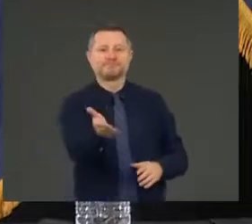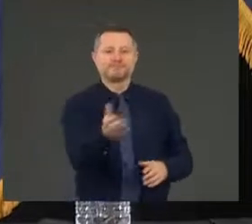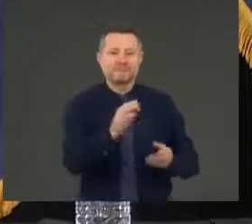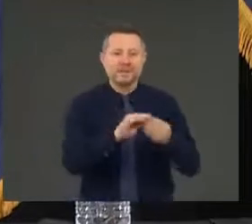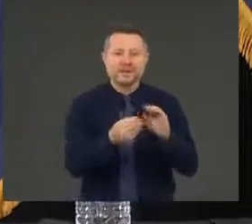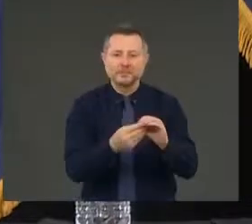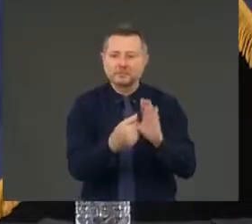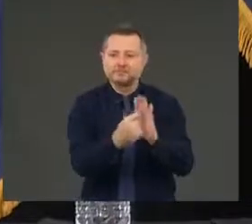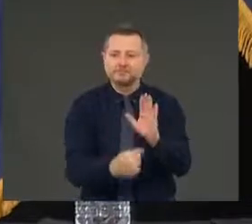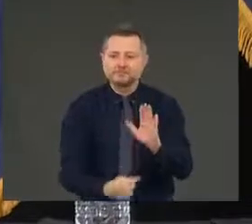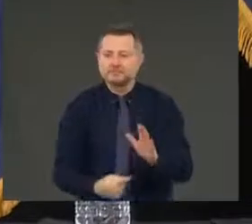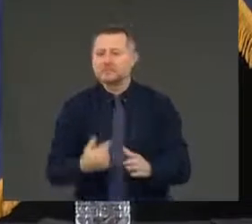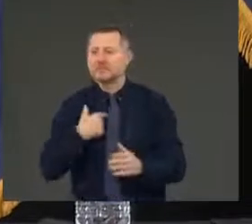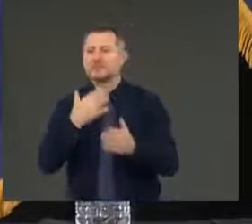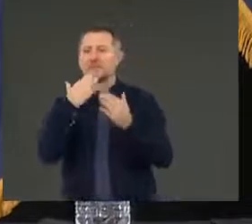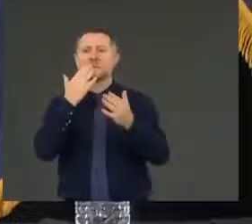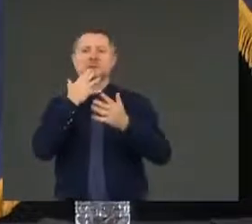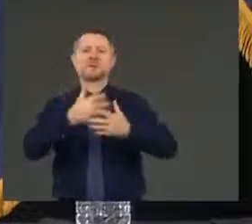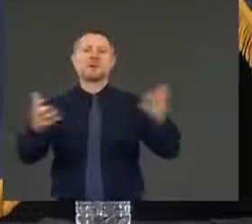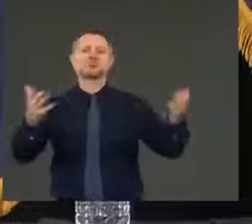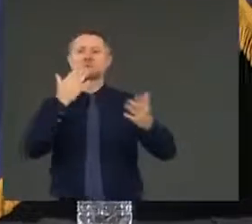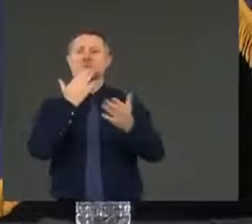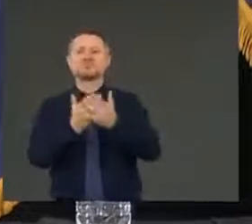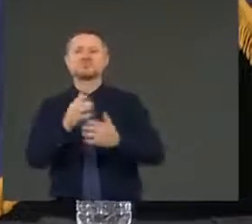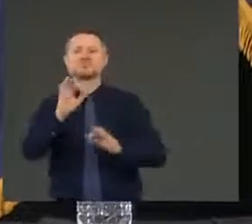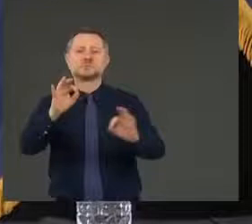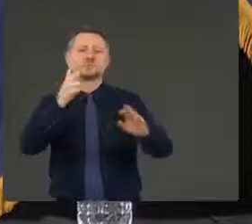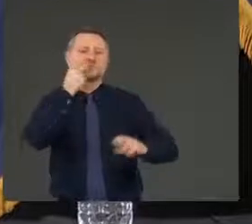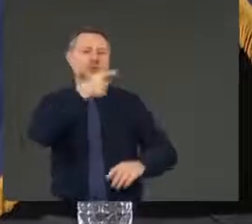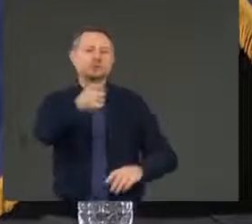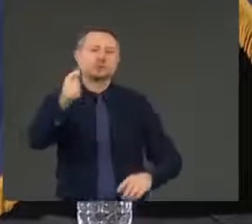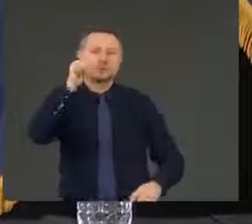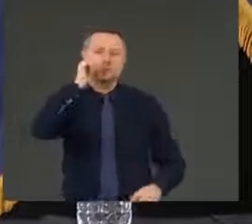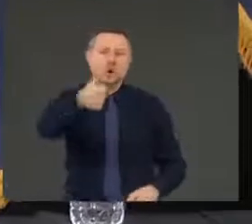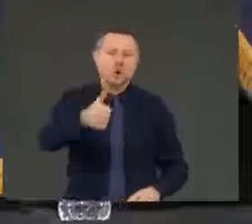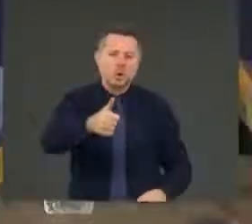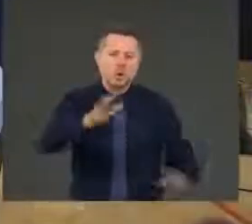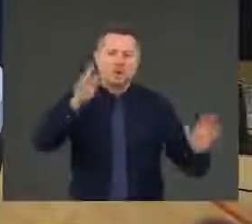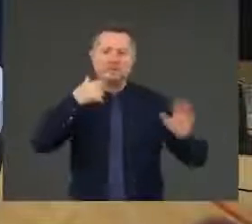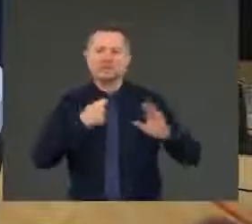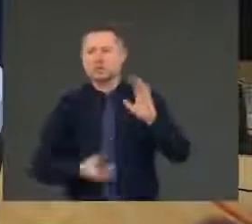forthwith. Thank you very much. Have a good weekend. I'll see you tomorrow. I have to go to work.